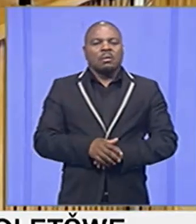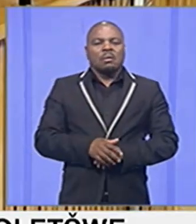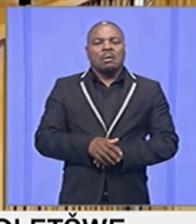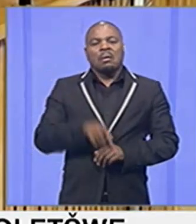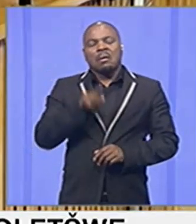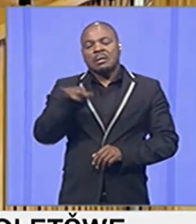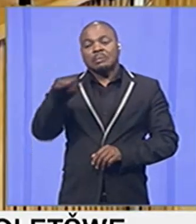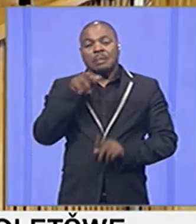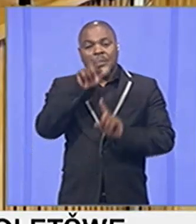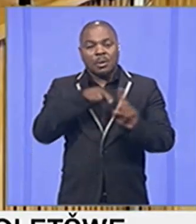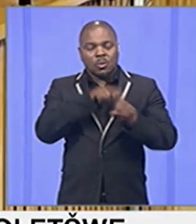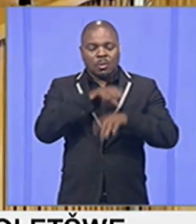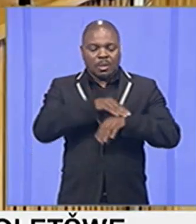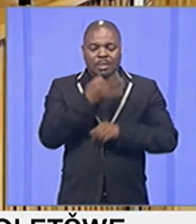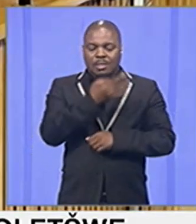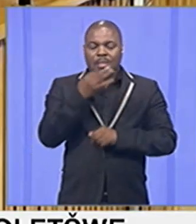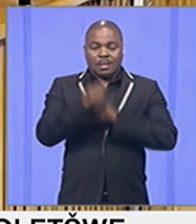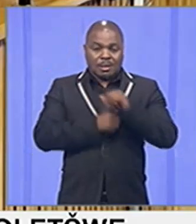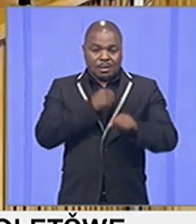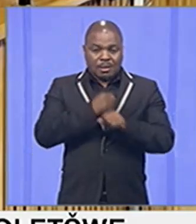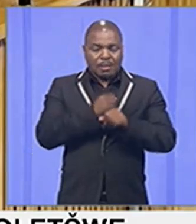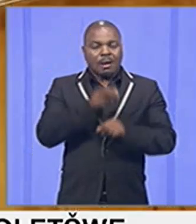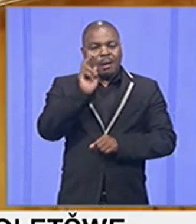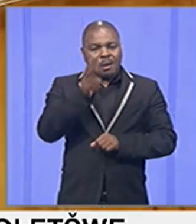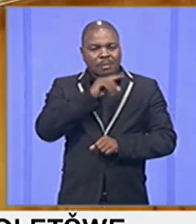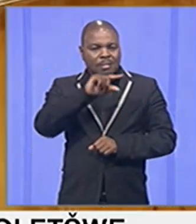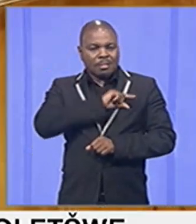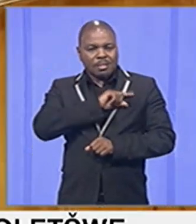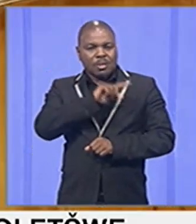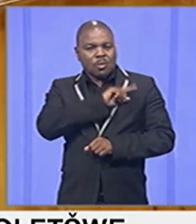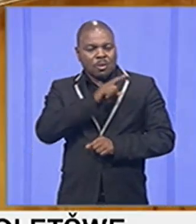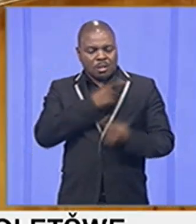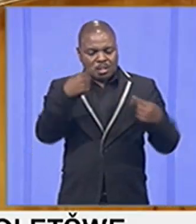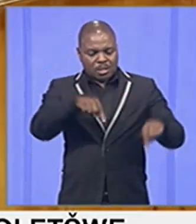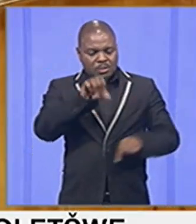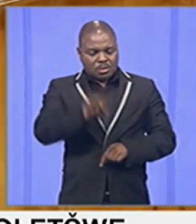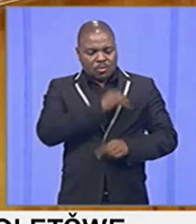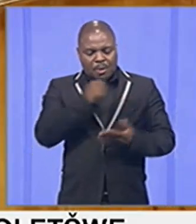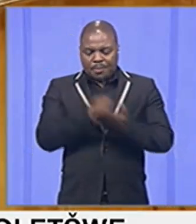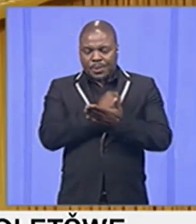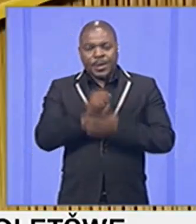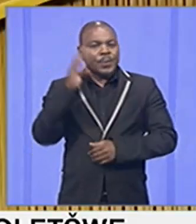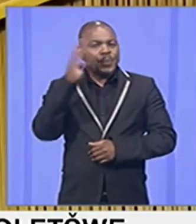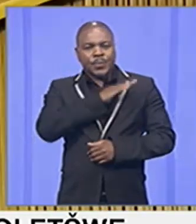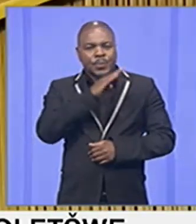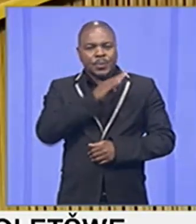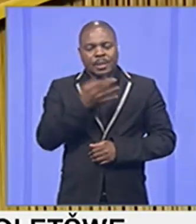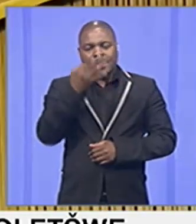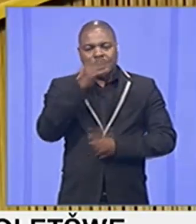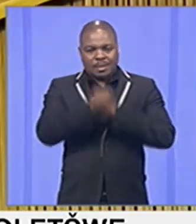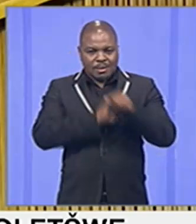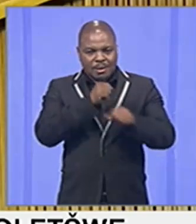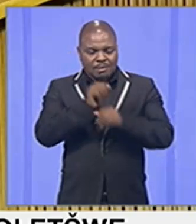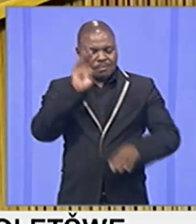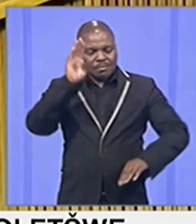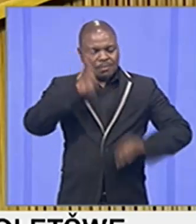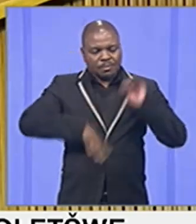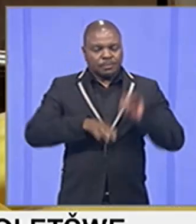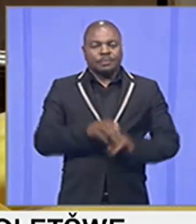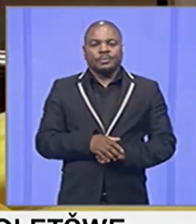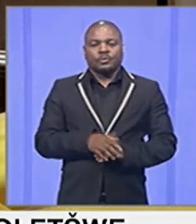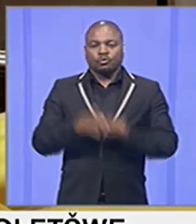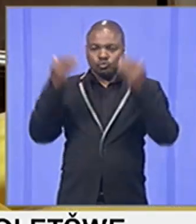wa mengwaga ye 33 o bonwe gape molato wa go baka mo nageng ntle le semolao le go kwebja mengwaga ye 3 malebana le seo.